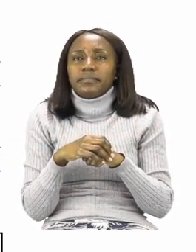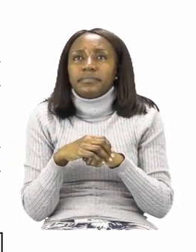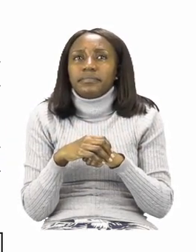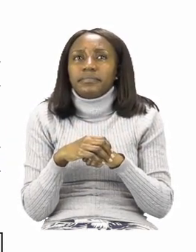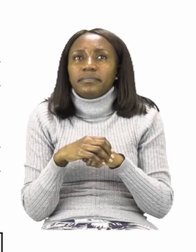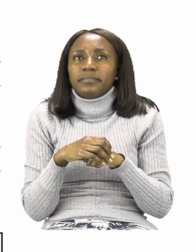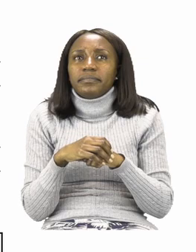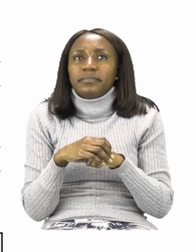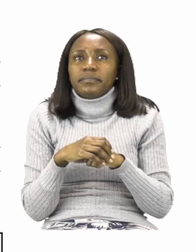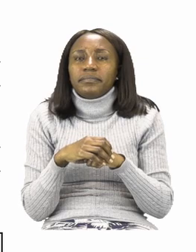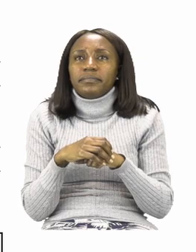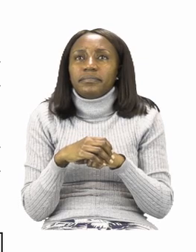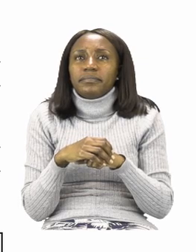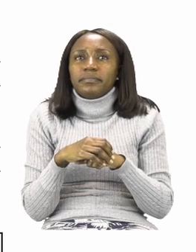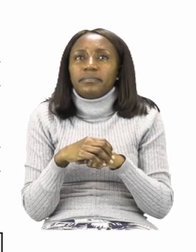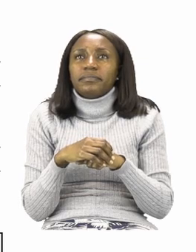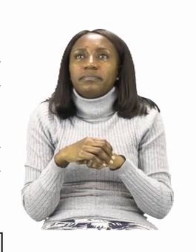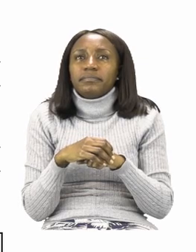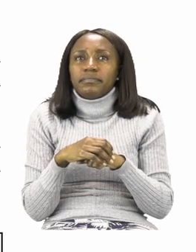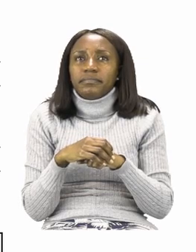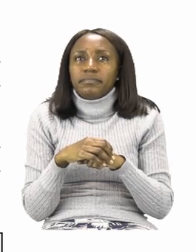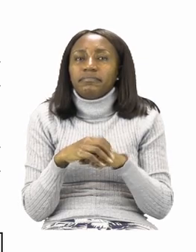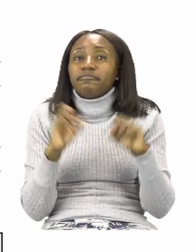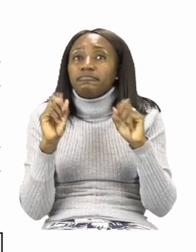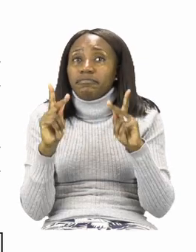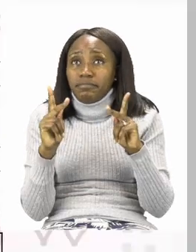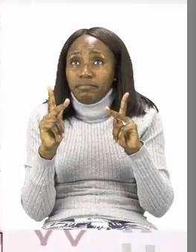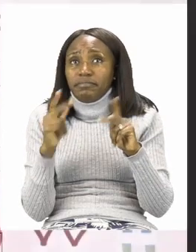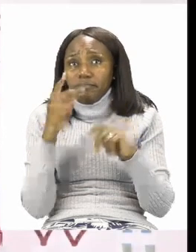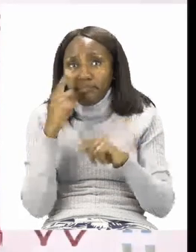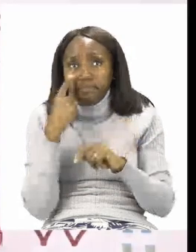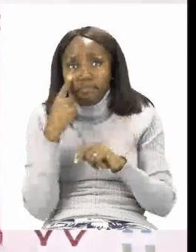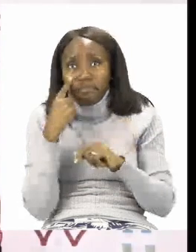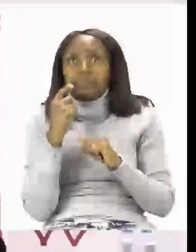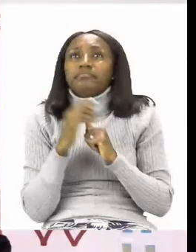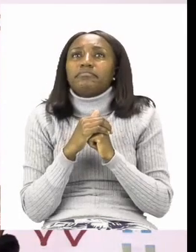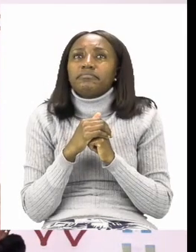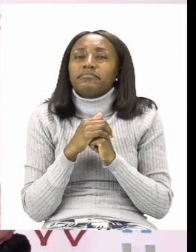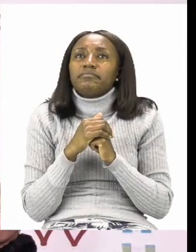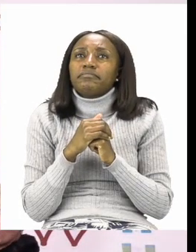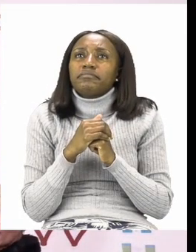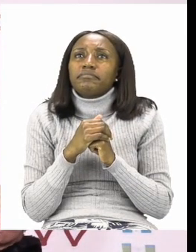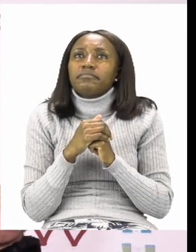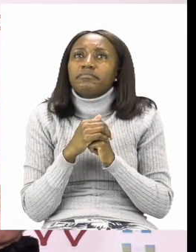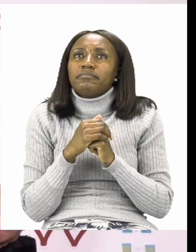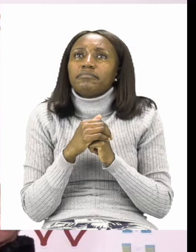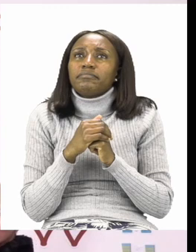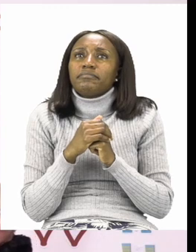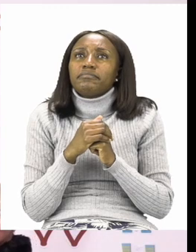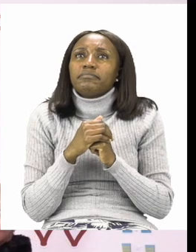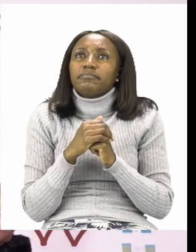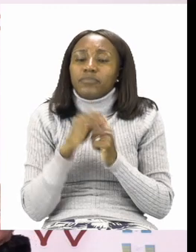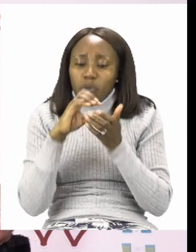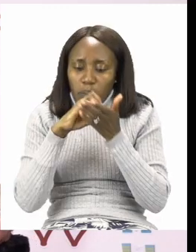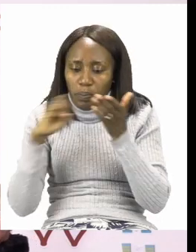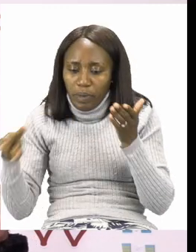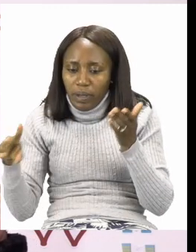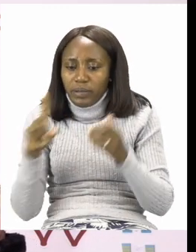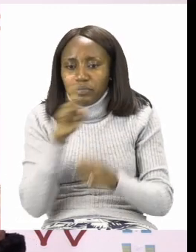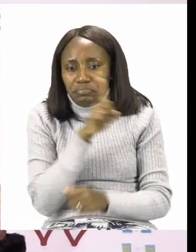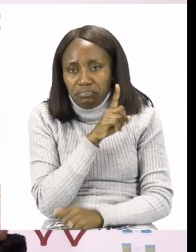minus. Okay, let's come back and see. So that means we have to